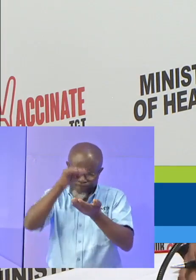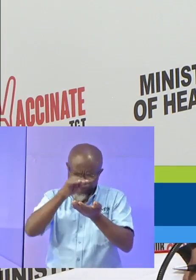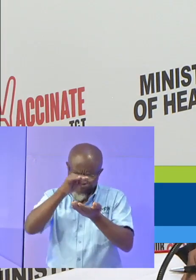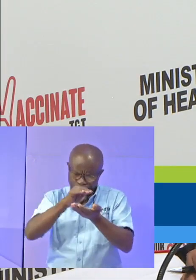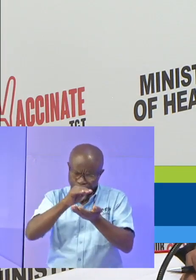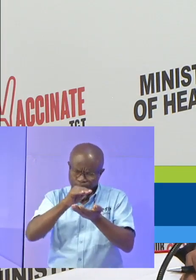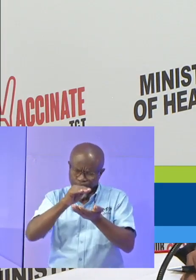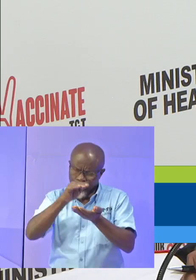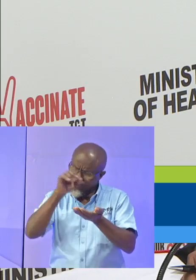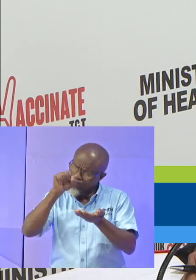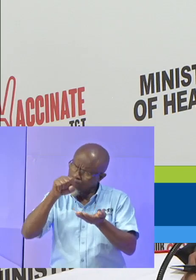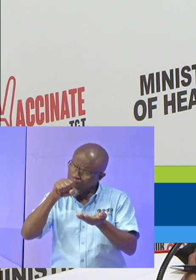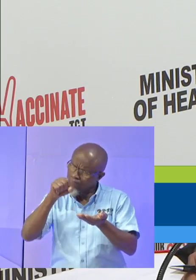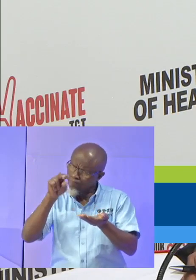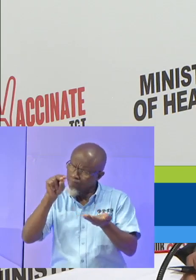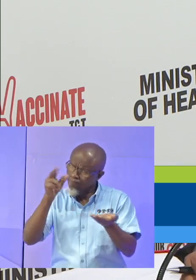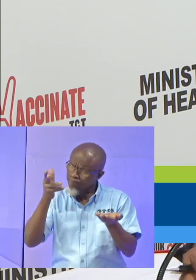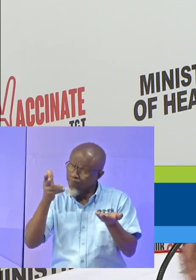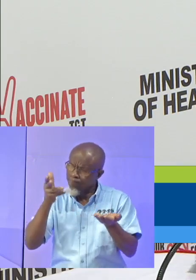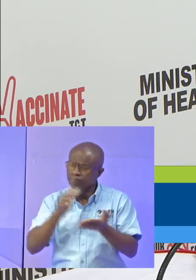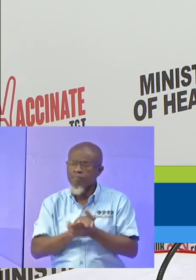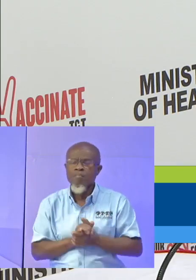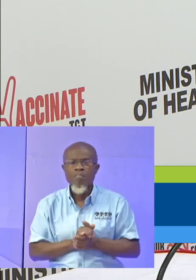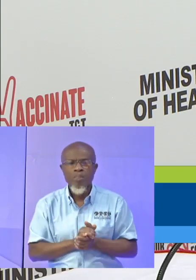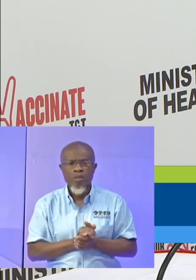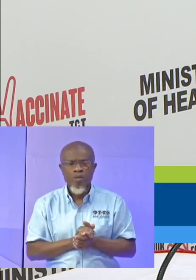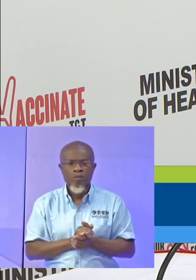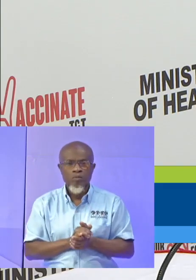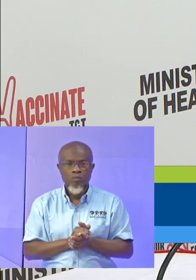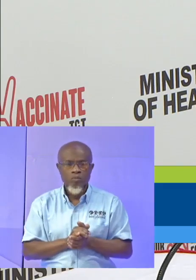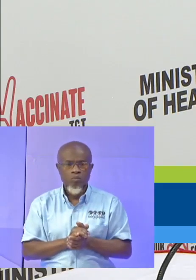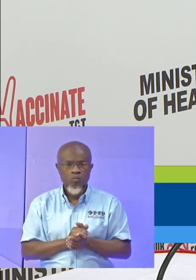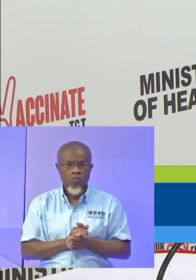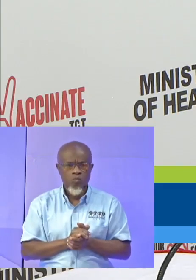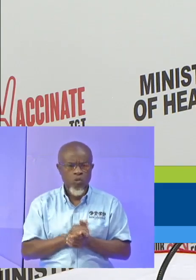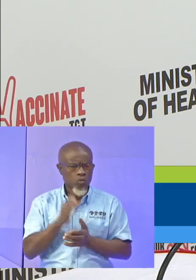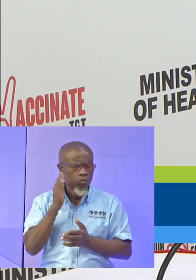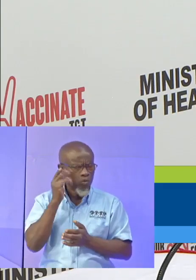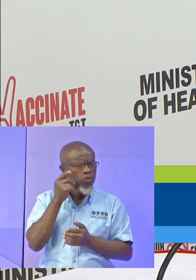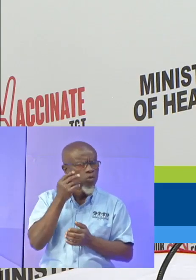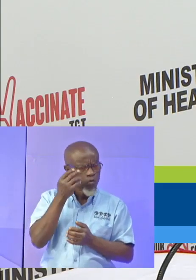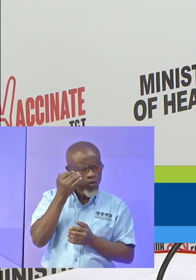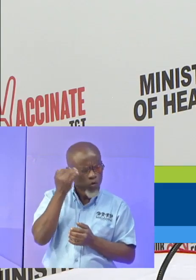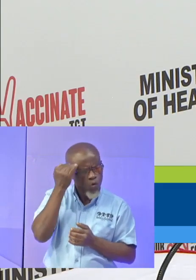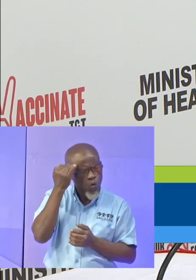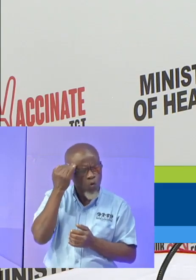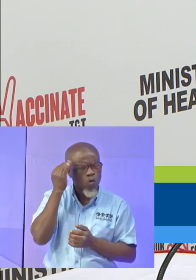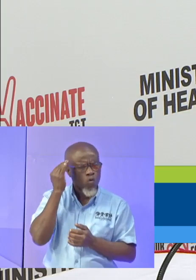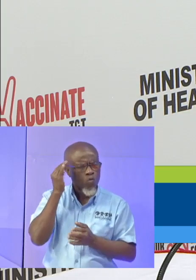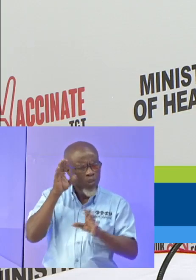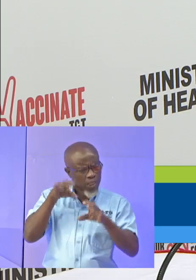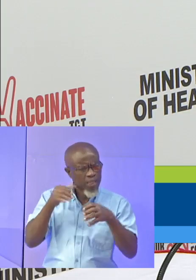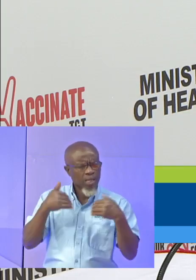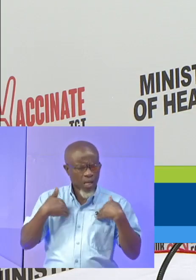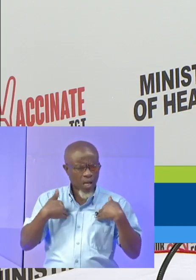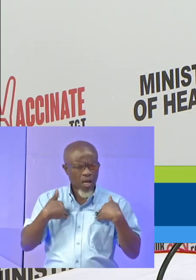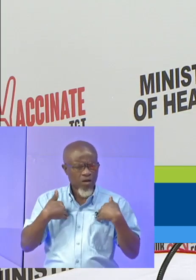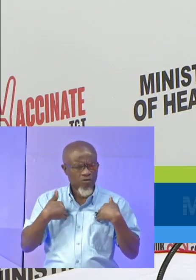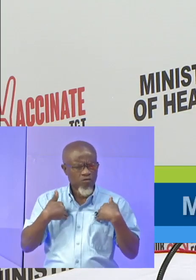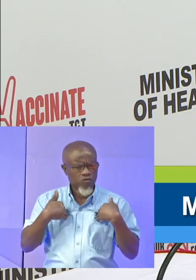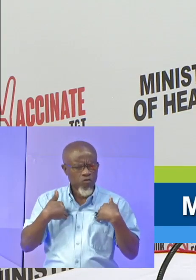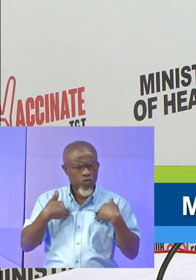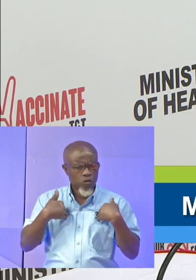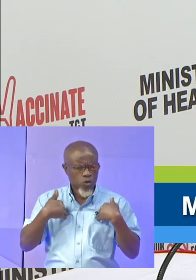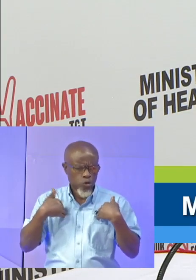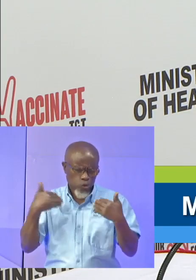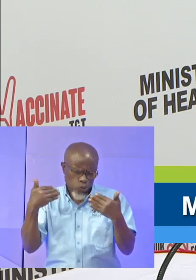So we do expect that there will be breakthrough infections, especially as we have new variants of concern coming on stream. And we said